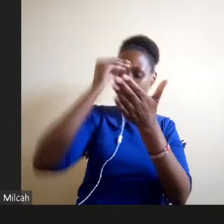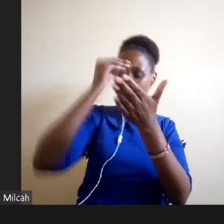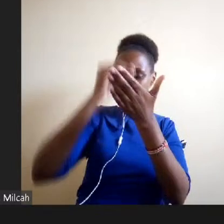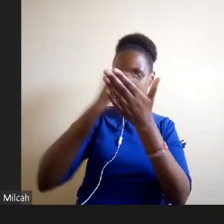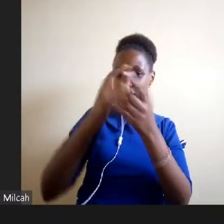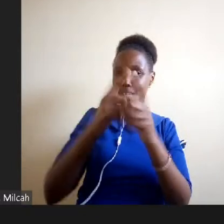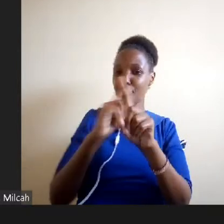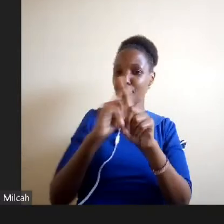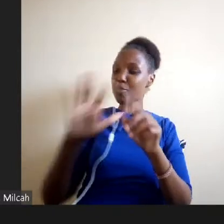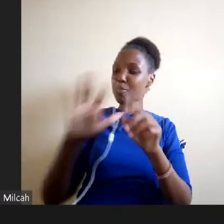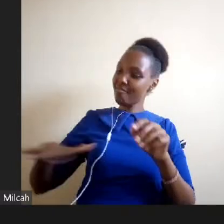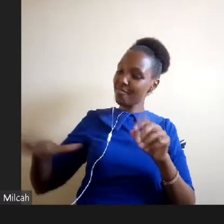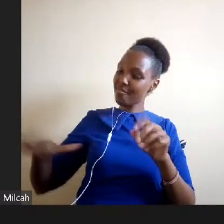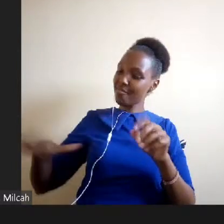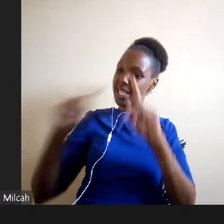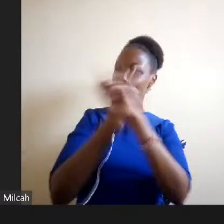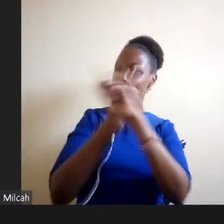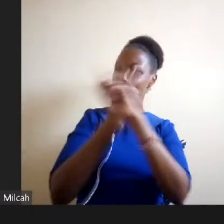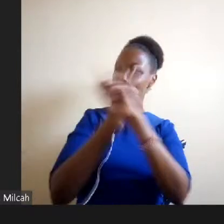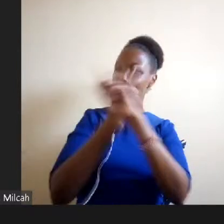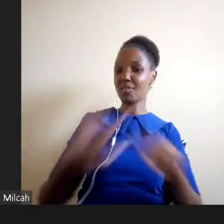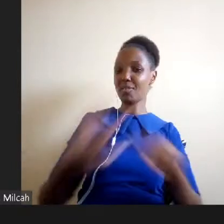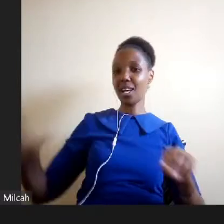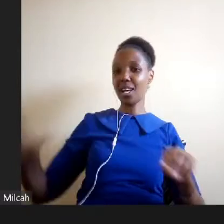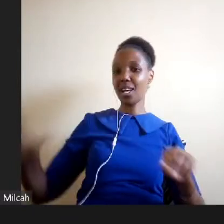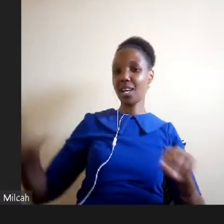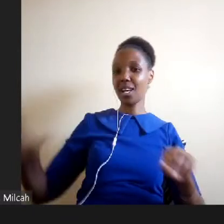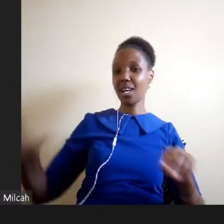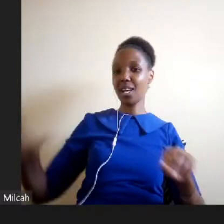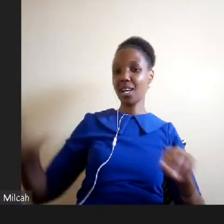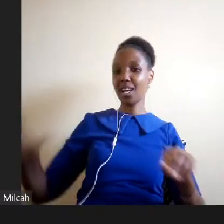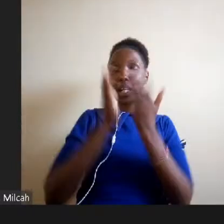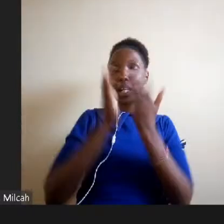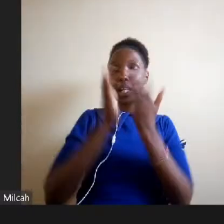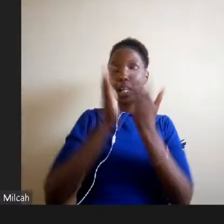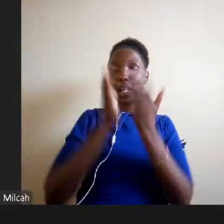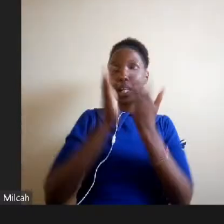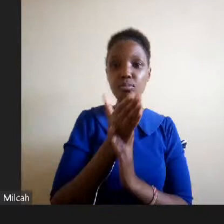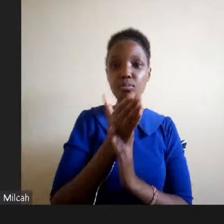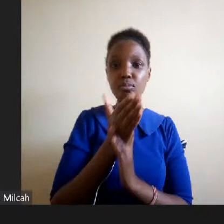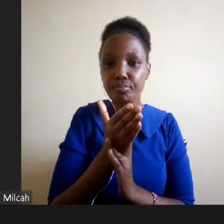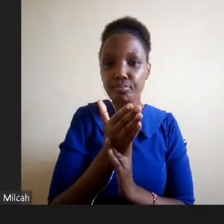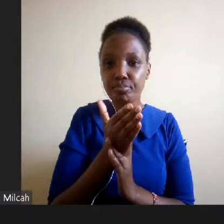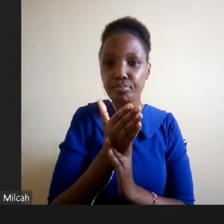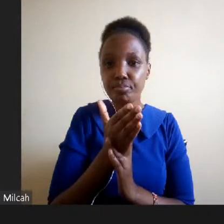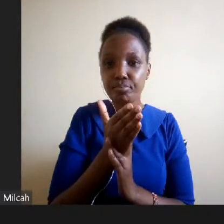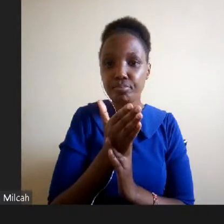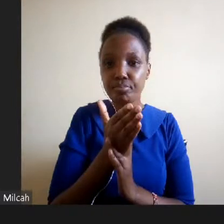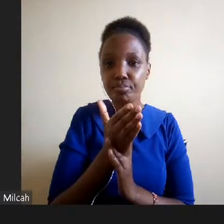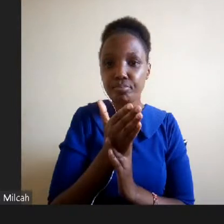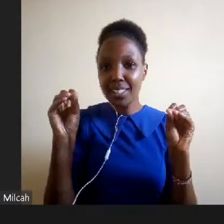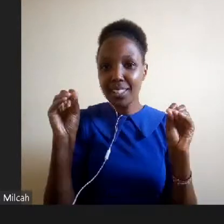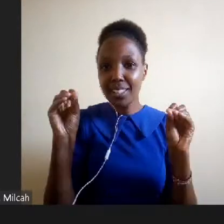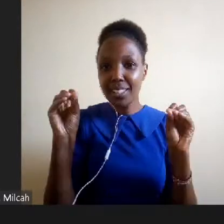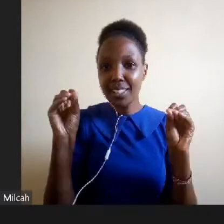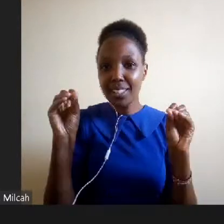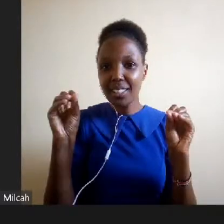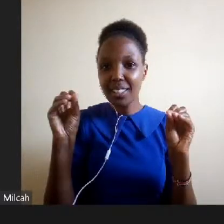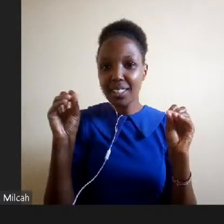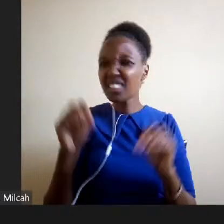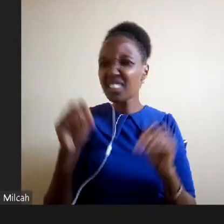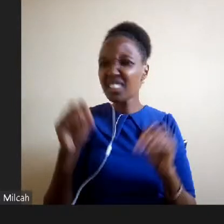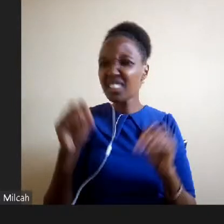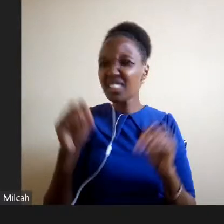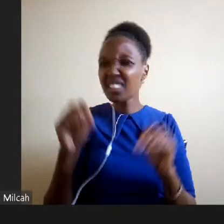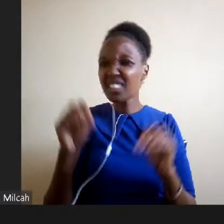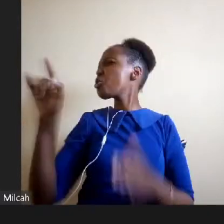different environments that they have, and how we can help them through. And here are some of the don'ts. Please don't get upset when your children say things that you do